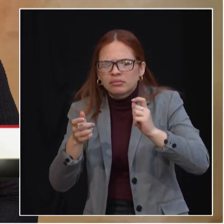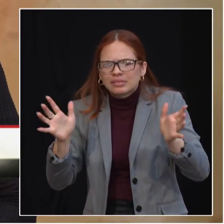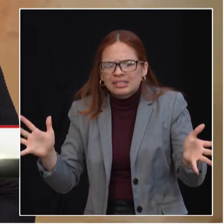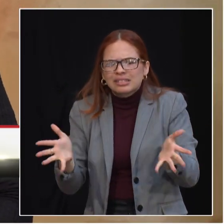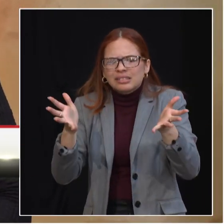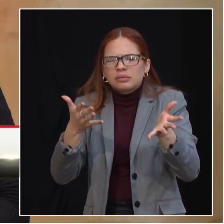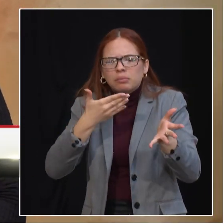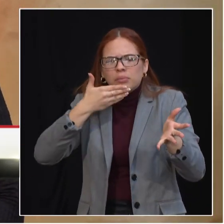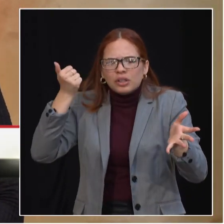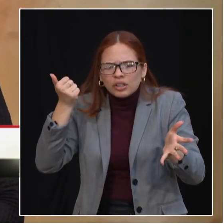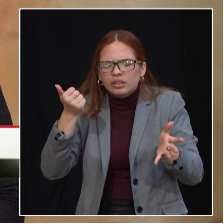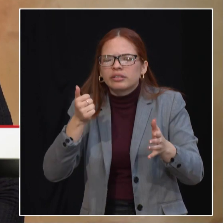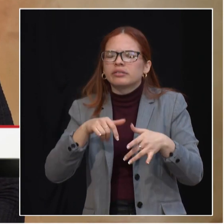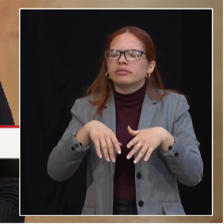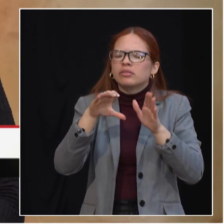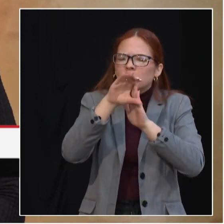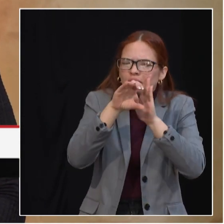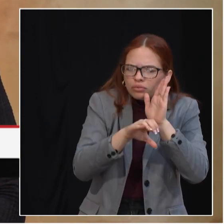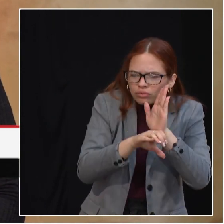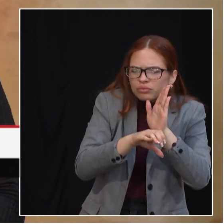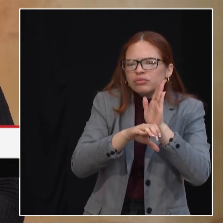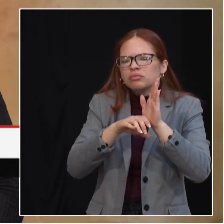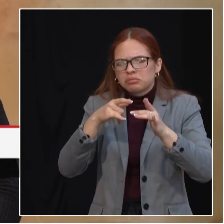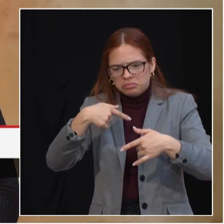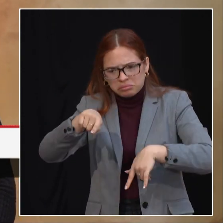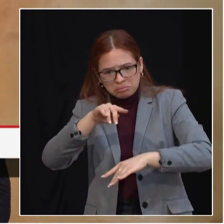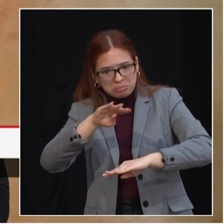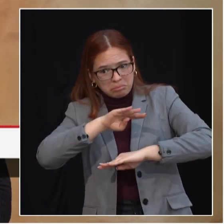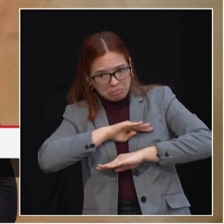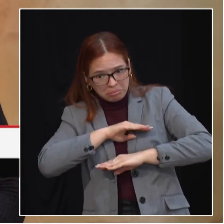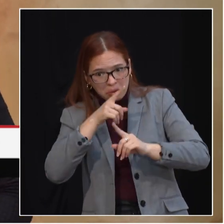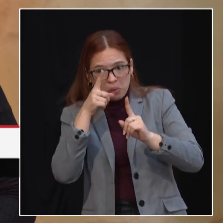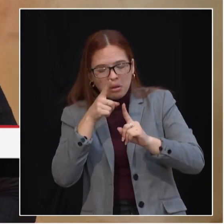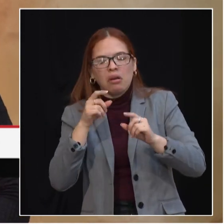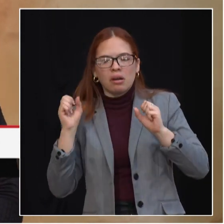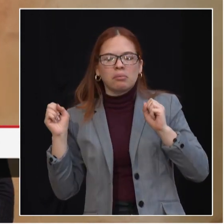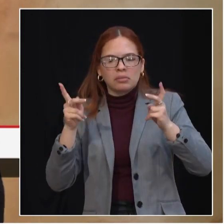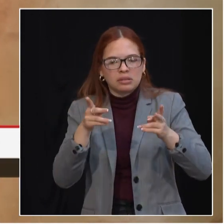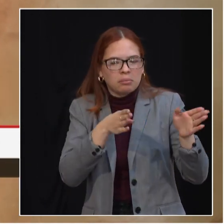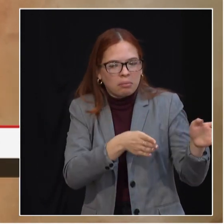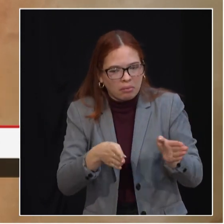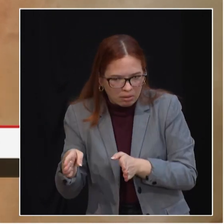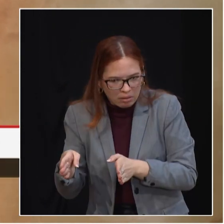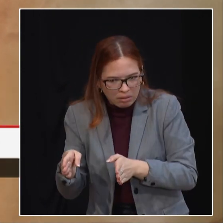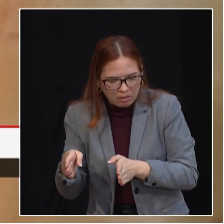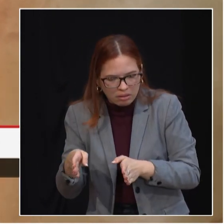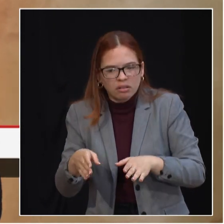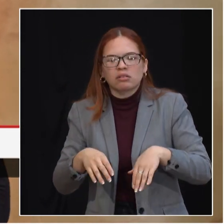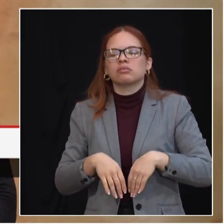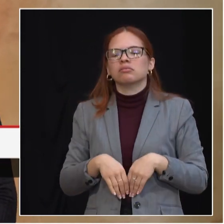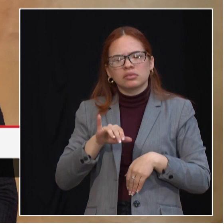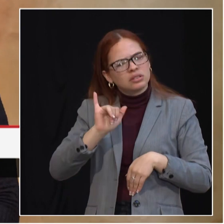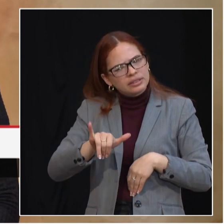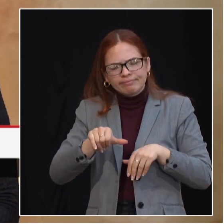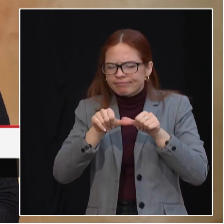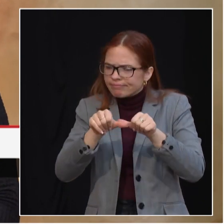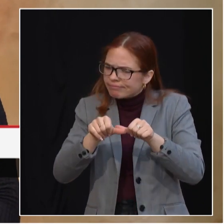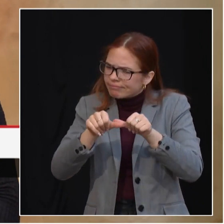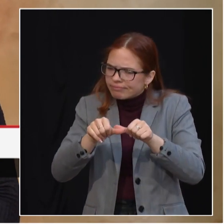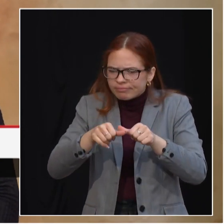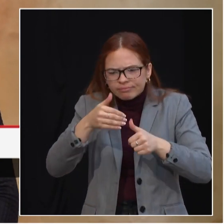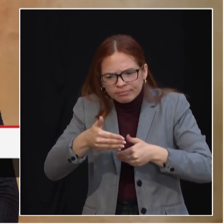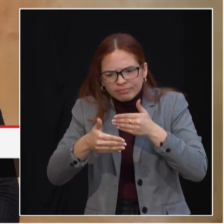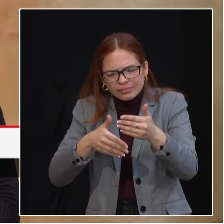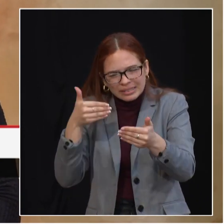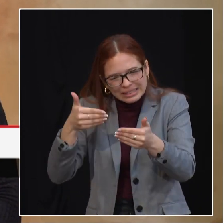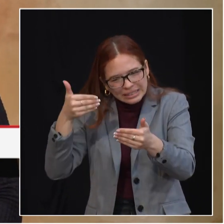the goals of the comeback plan and makes progress, continued progress towards the goals that Sharon reported